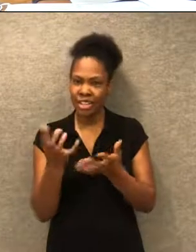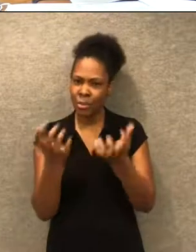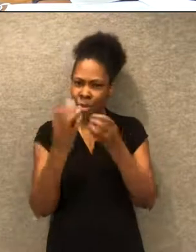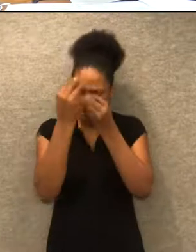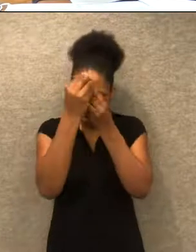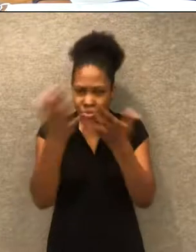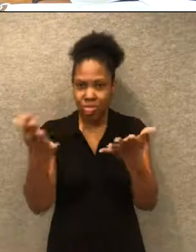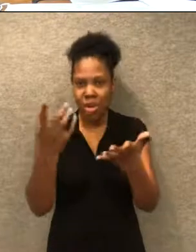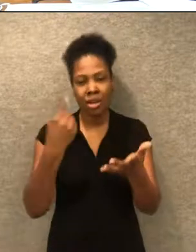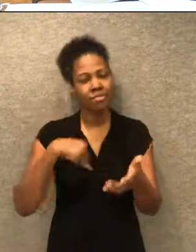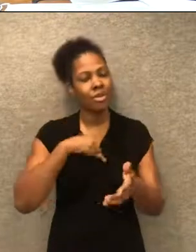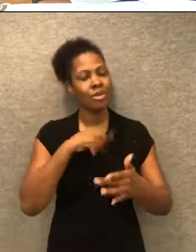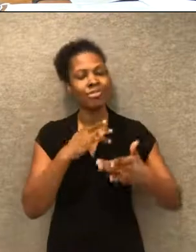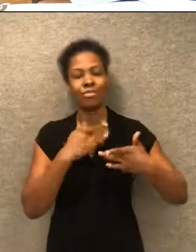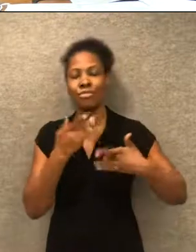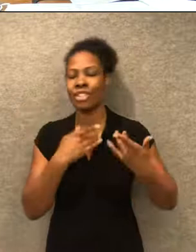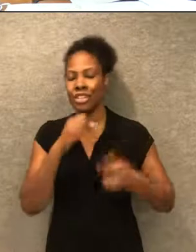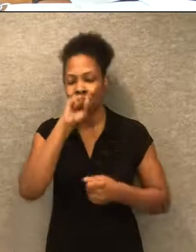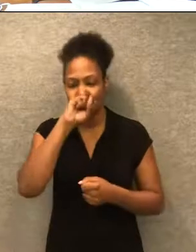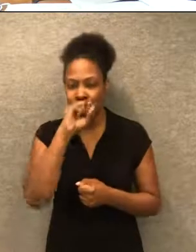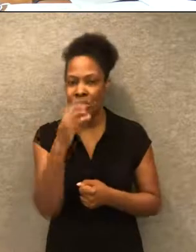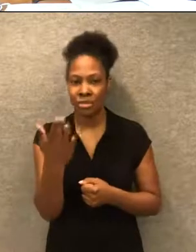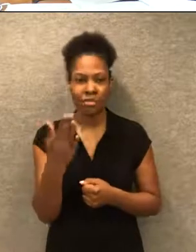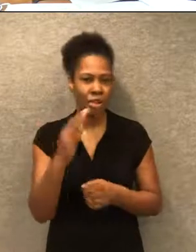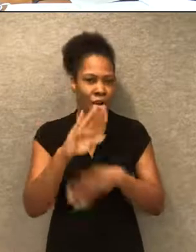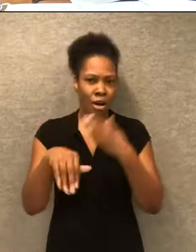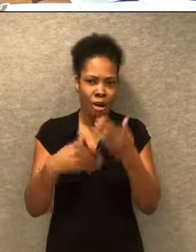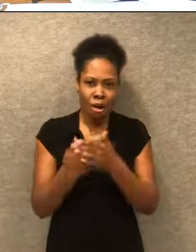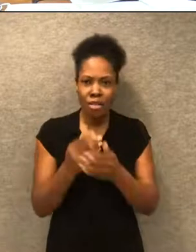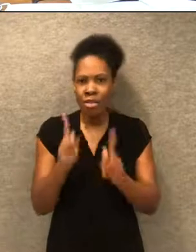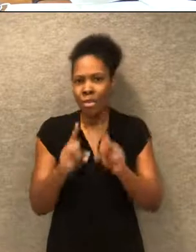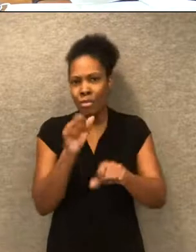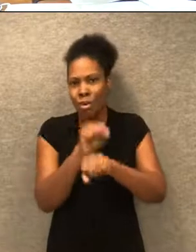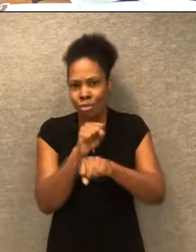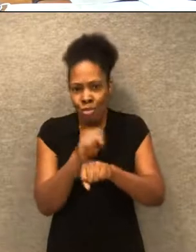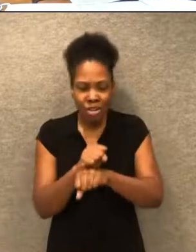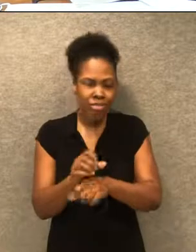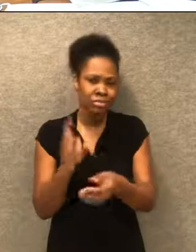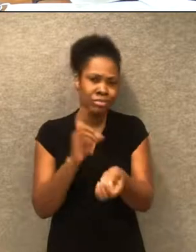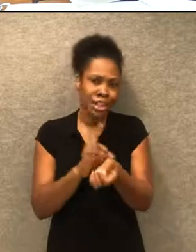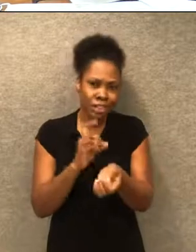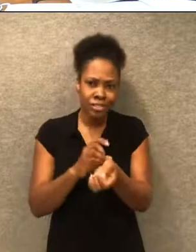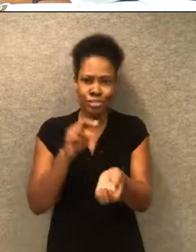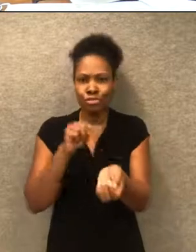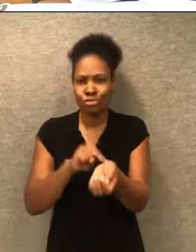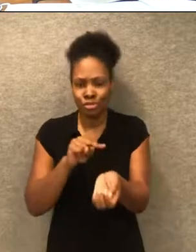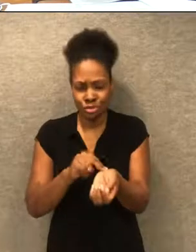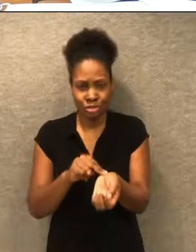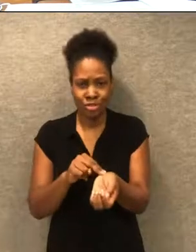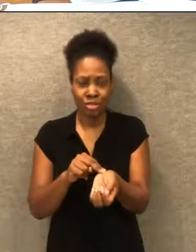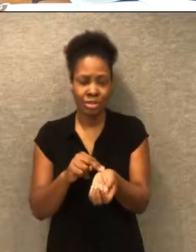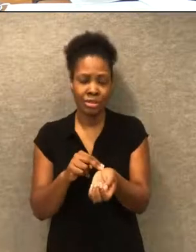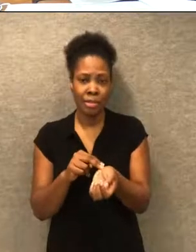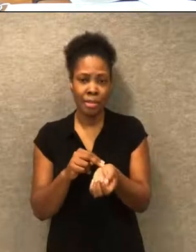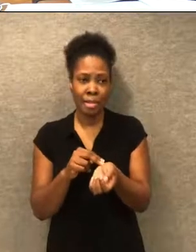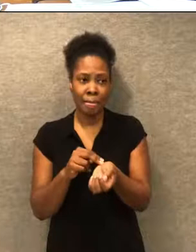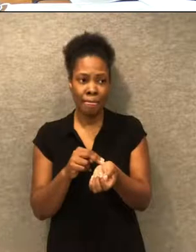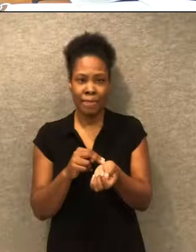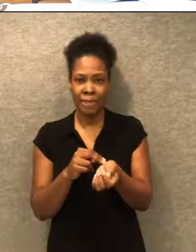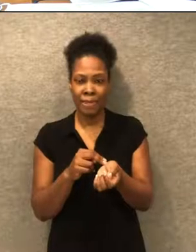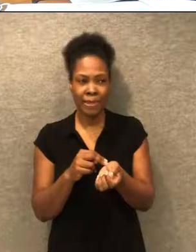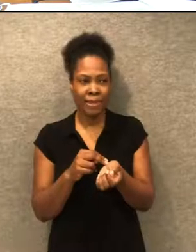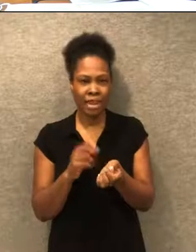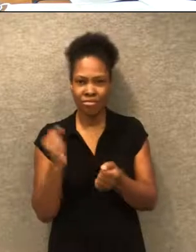appreciate all the employees and all the doctors and nurses and